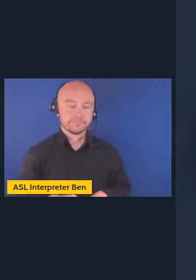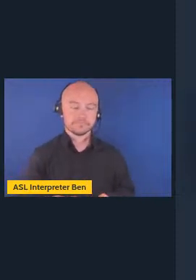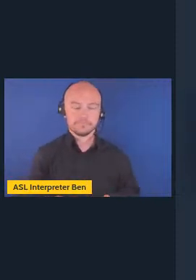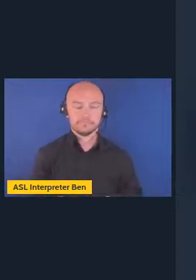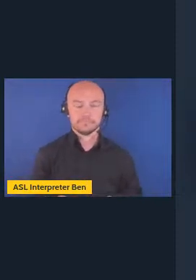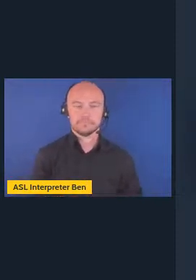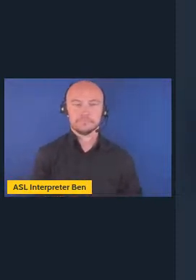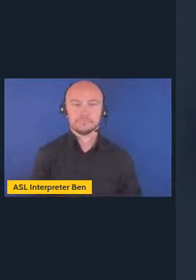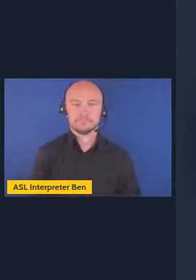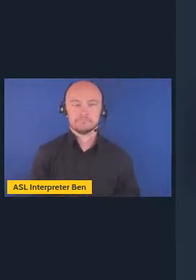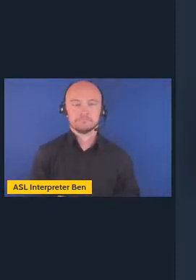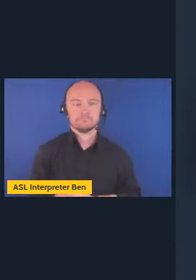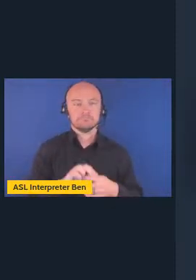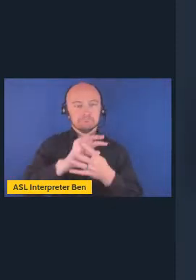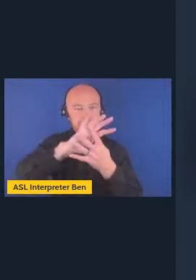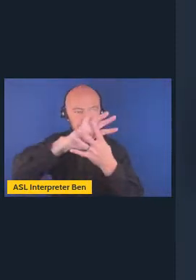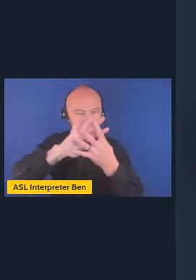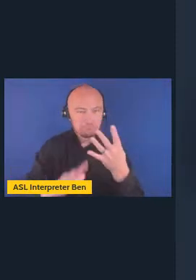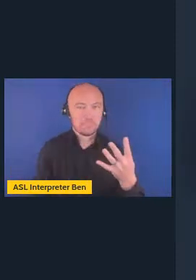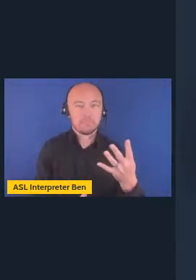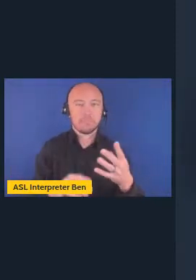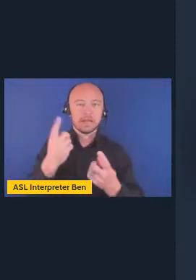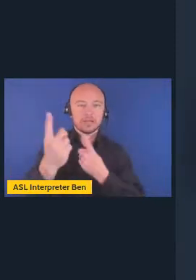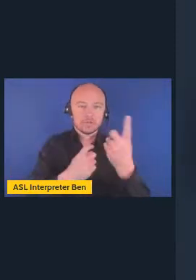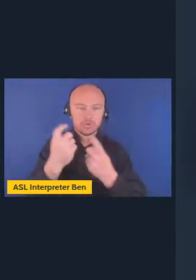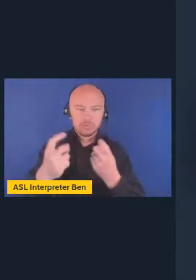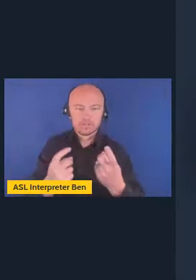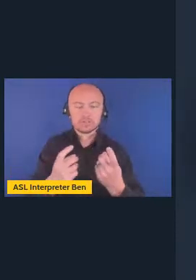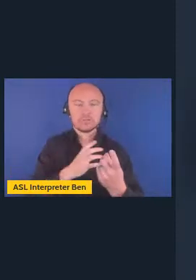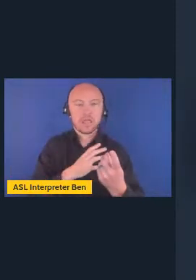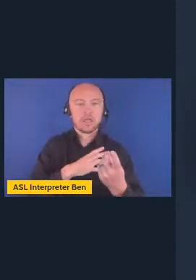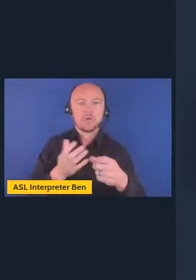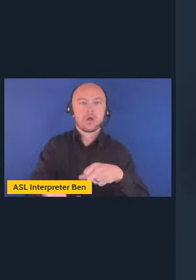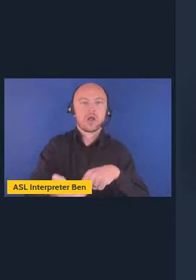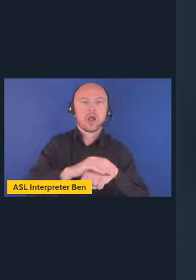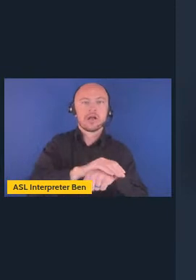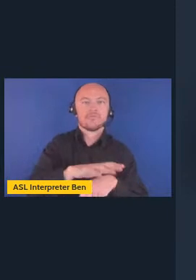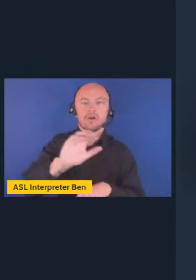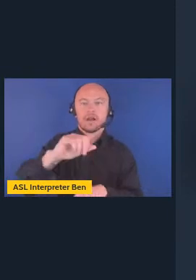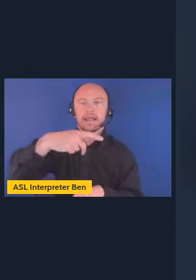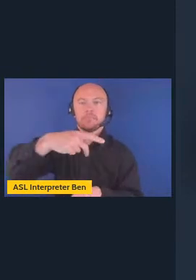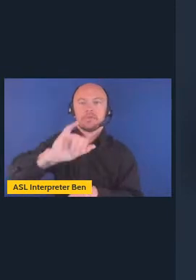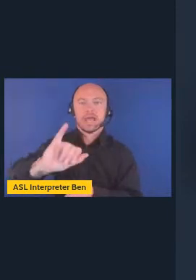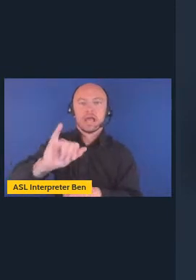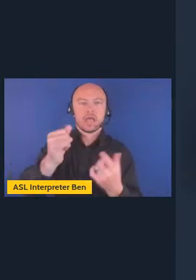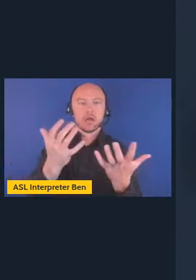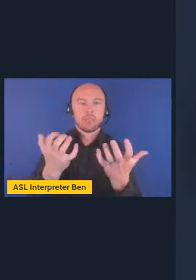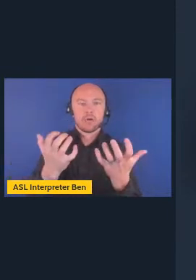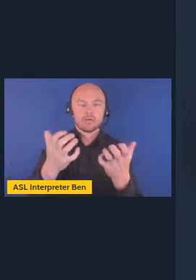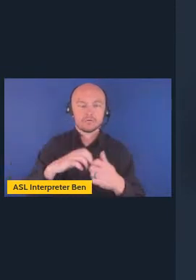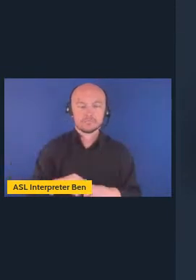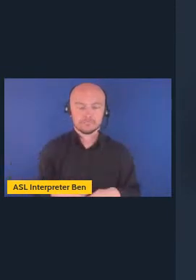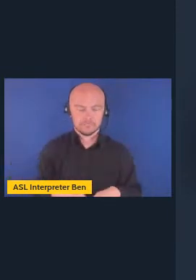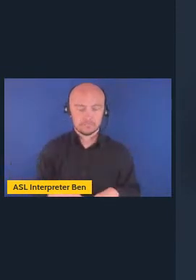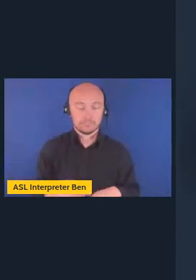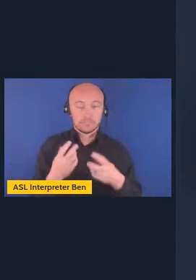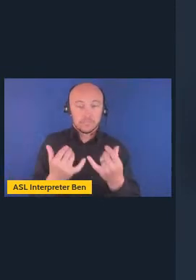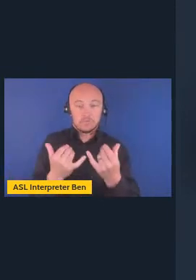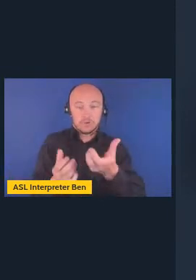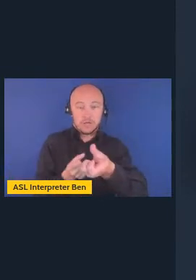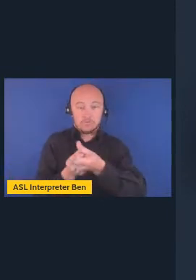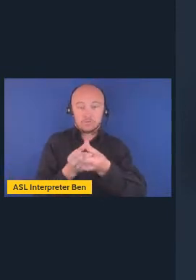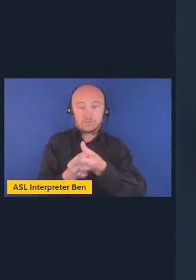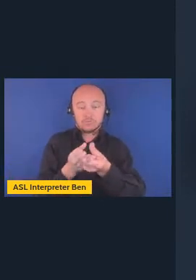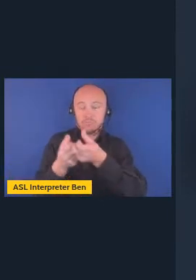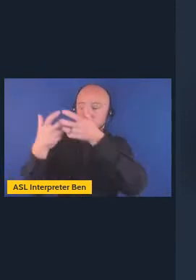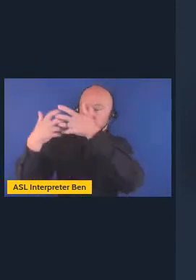We also had a number of contributions to increase the covered API surface for GitHub Actions. Most notably, Projen now supports merge